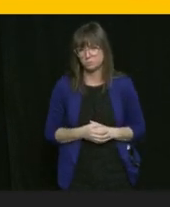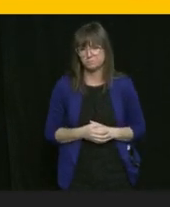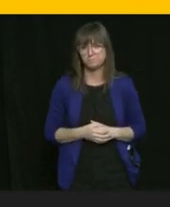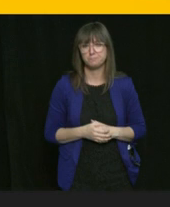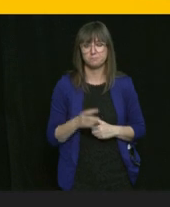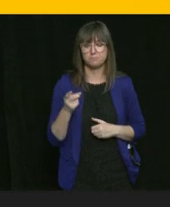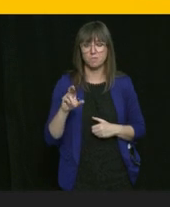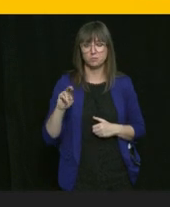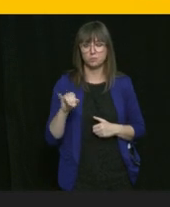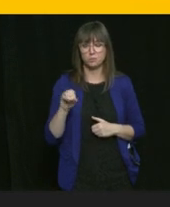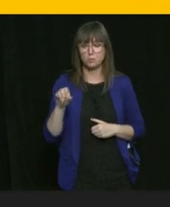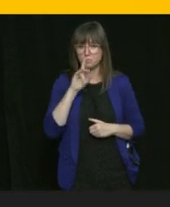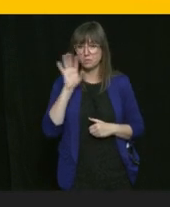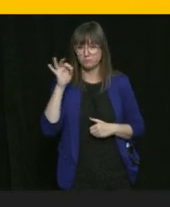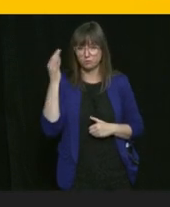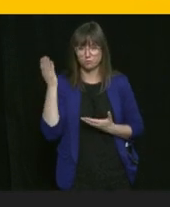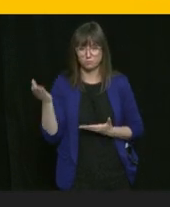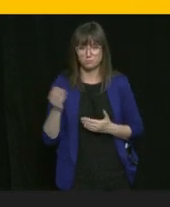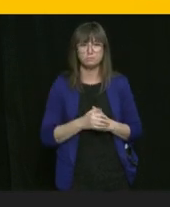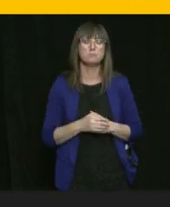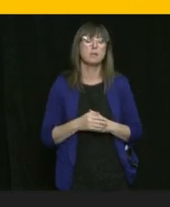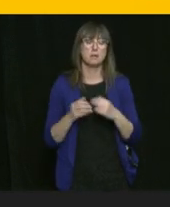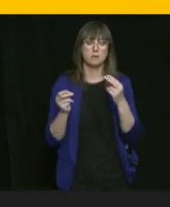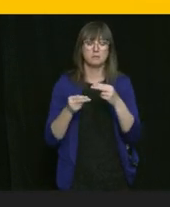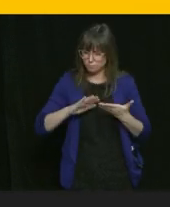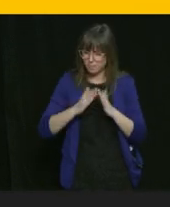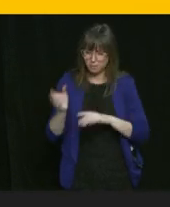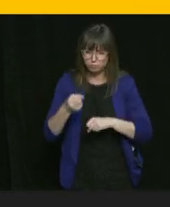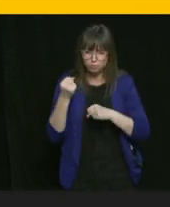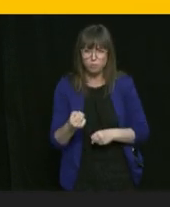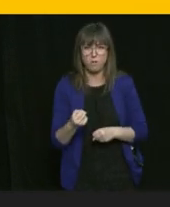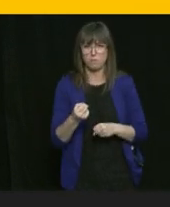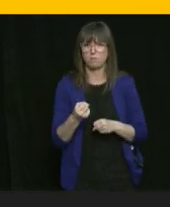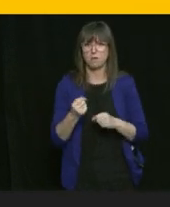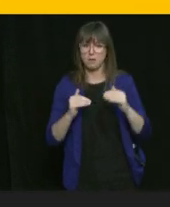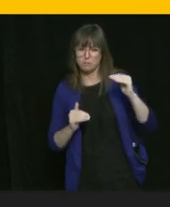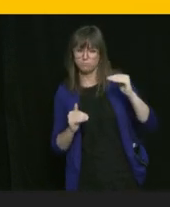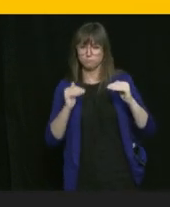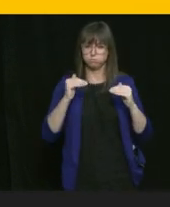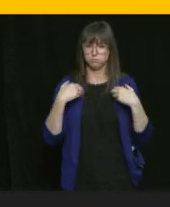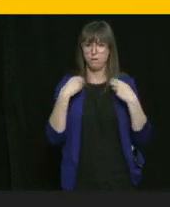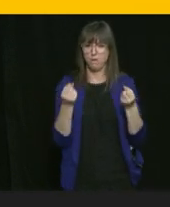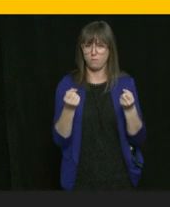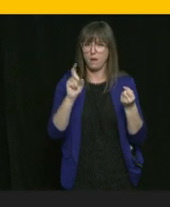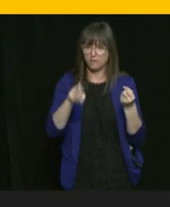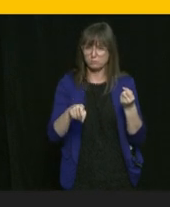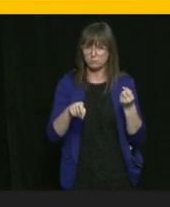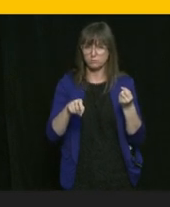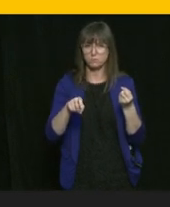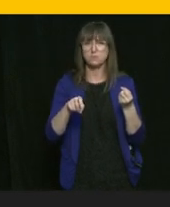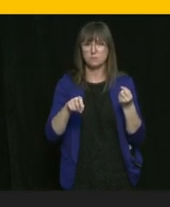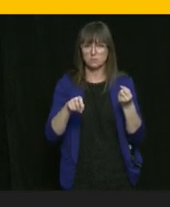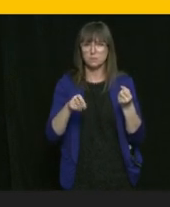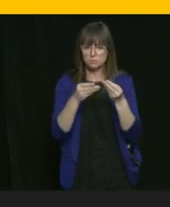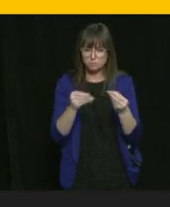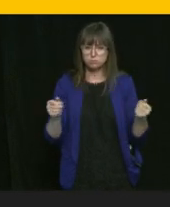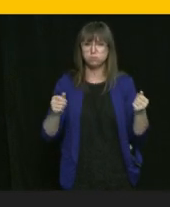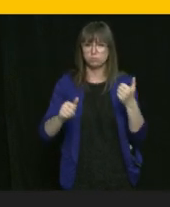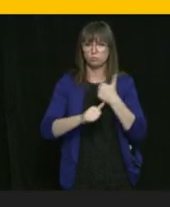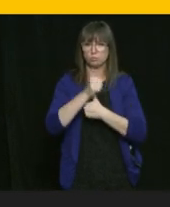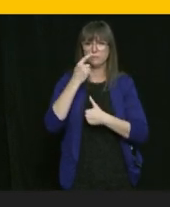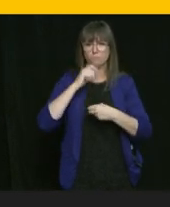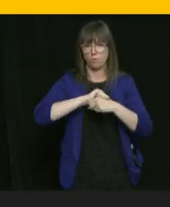wit. Slide 8. In this map of Toronto, health inequities that put Canadians at greater risk of COVID-19